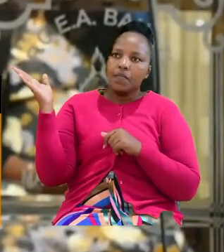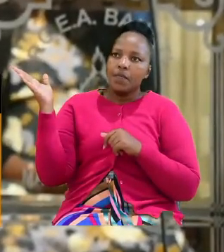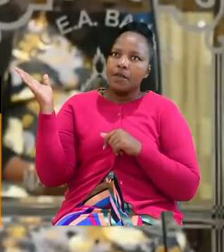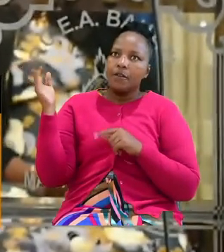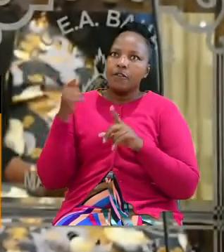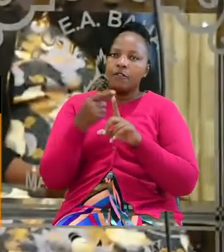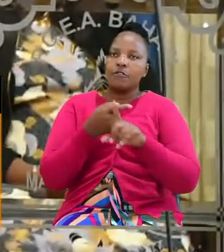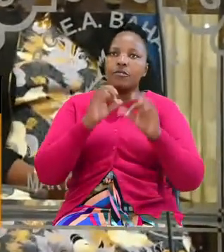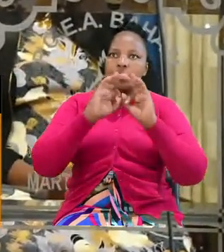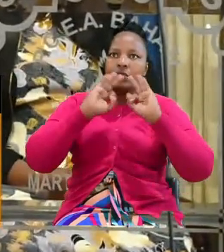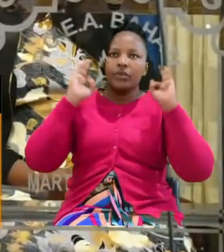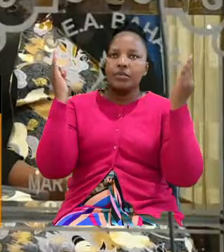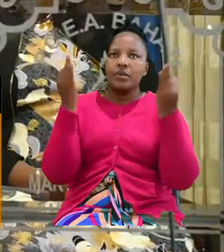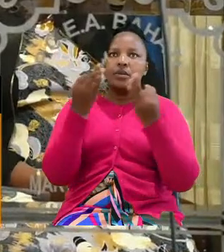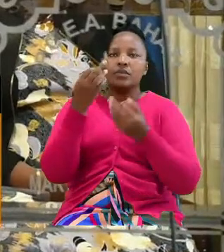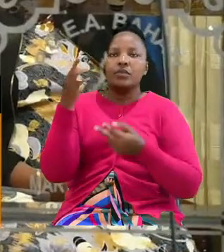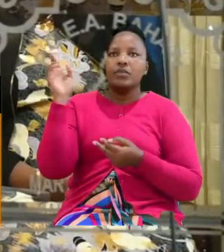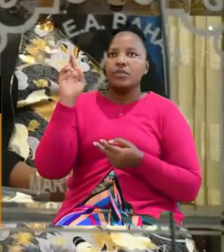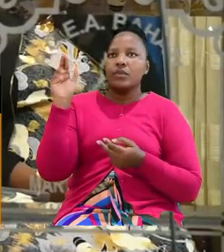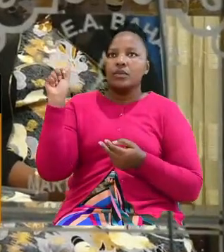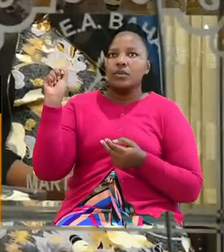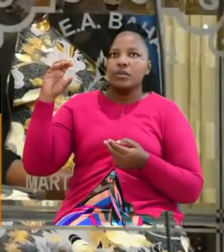from the family of Rachel Muturi